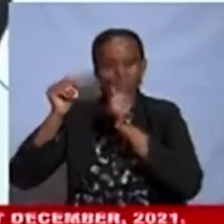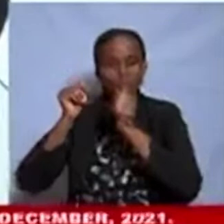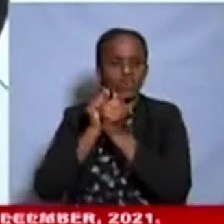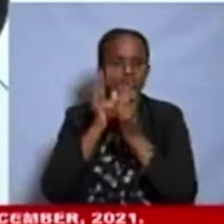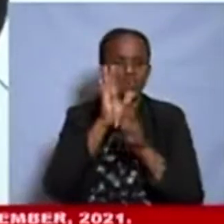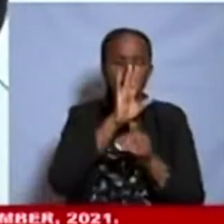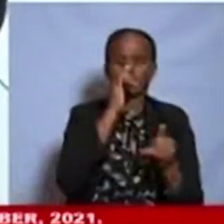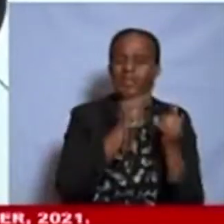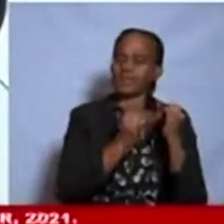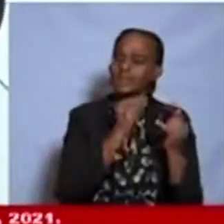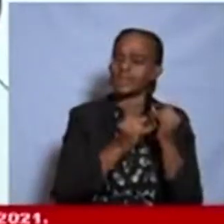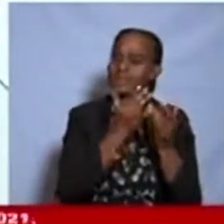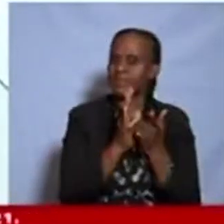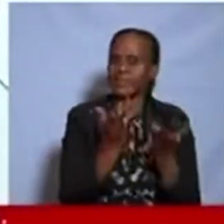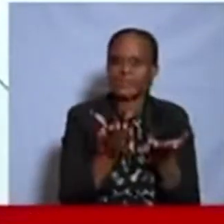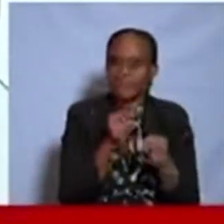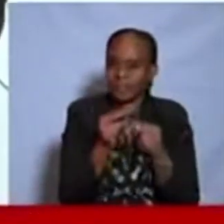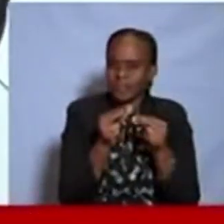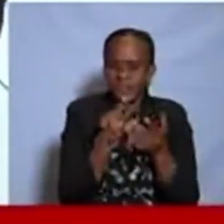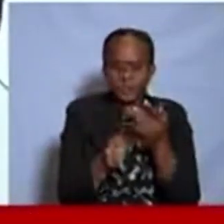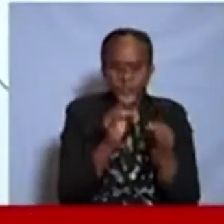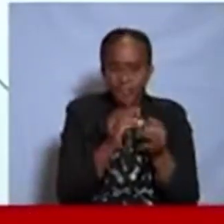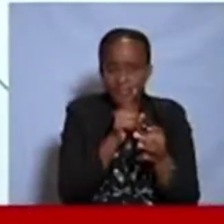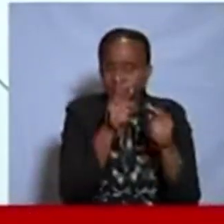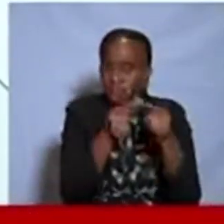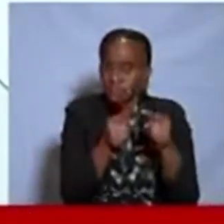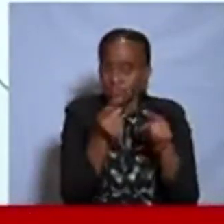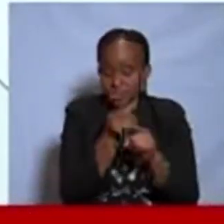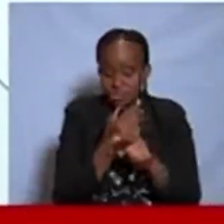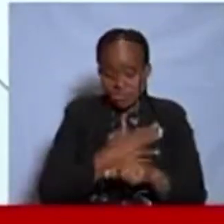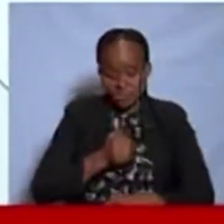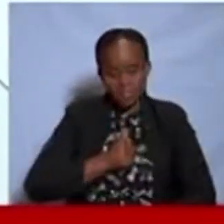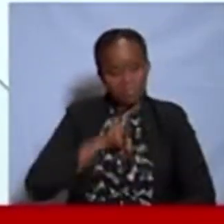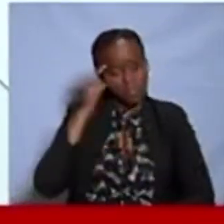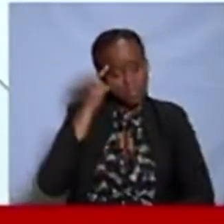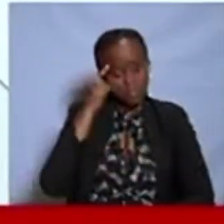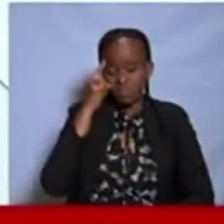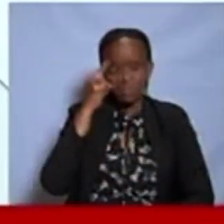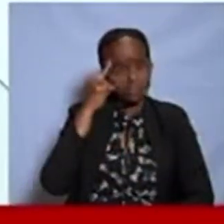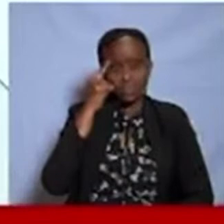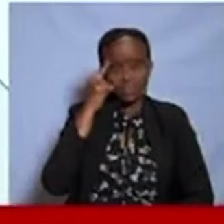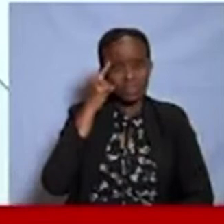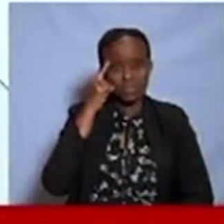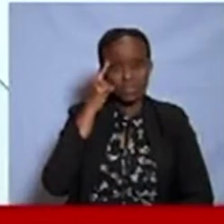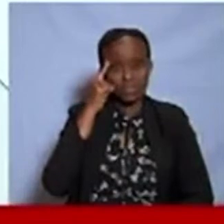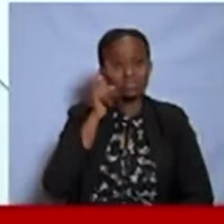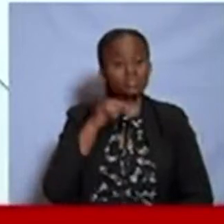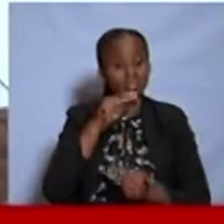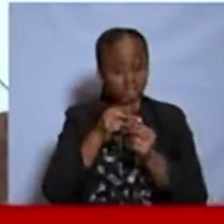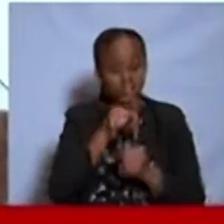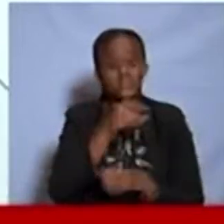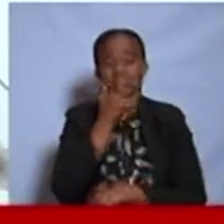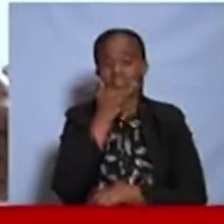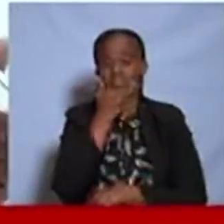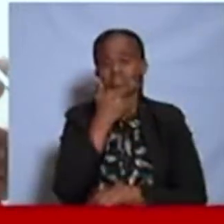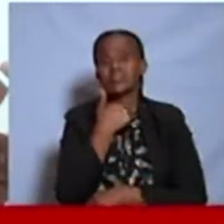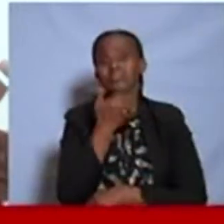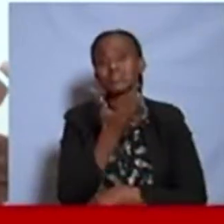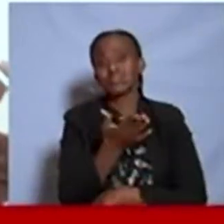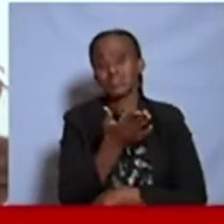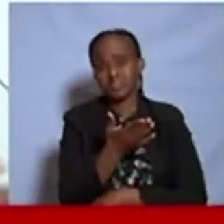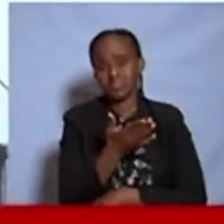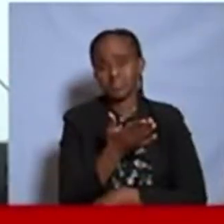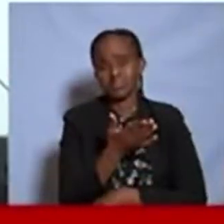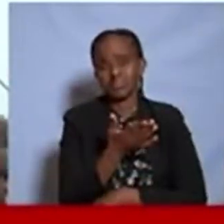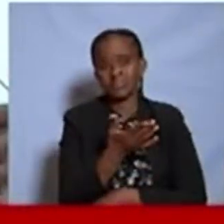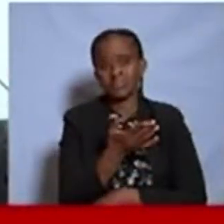part? It means if this happened, from my own thinking, you can't stop us from thinking that, then there is some illegality that goes on.